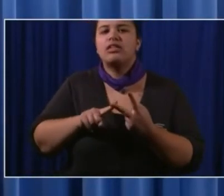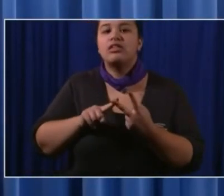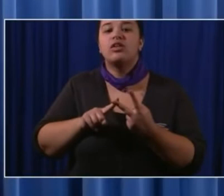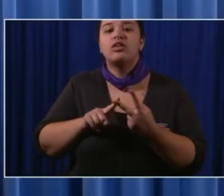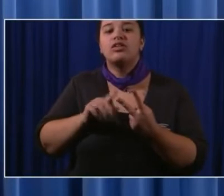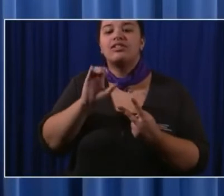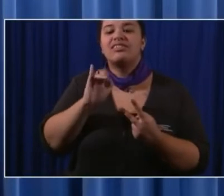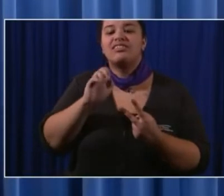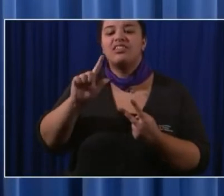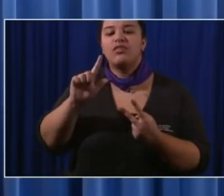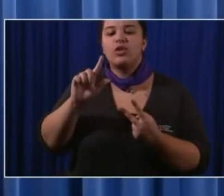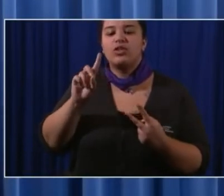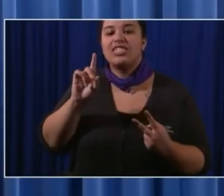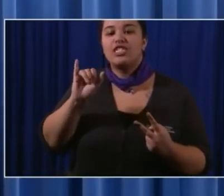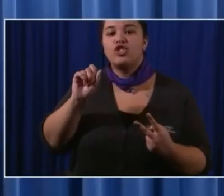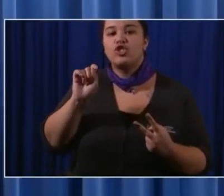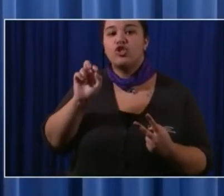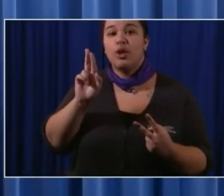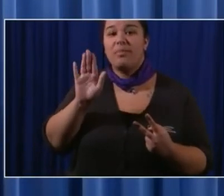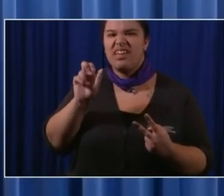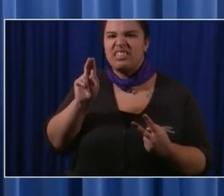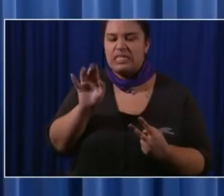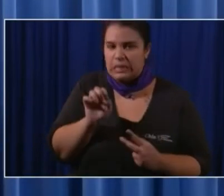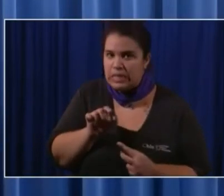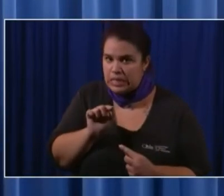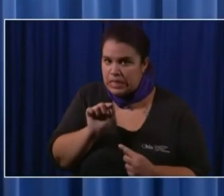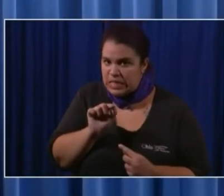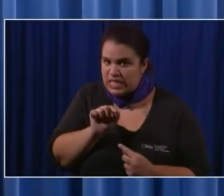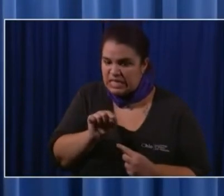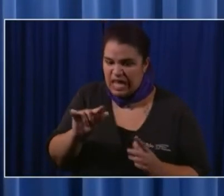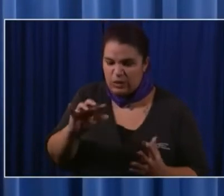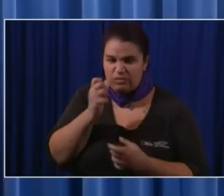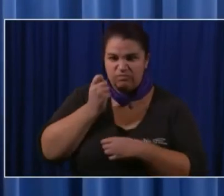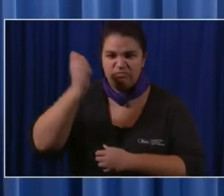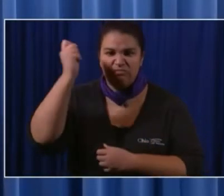disturbances, which is what that funding request letter addressed?